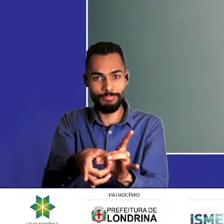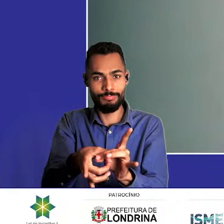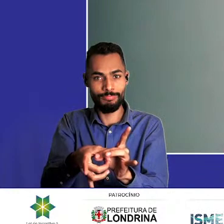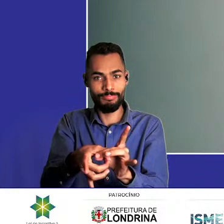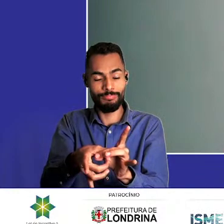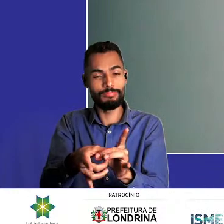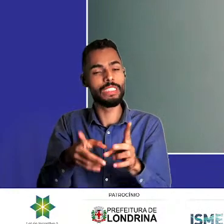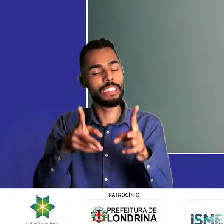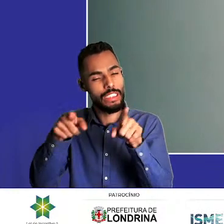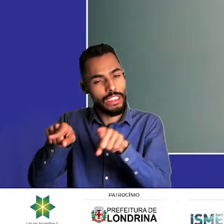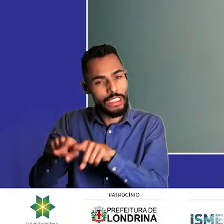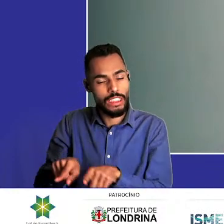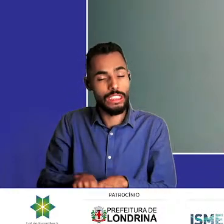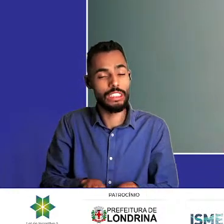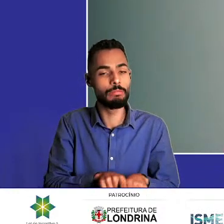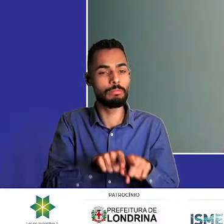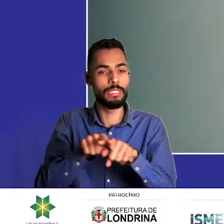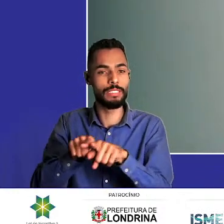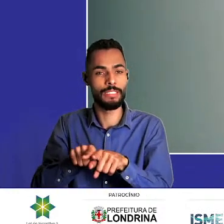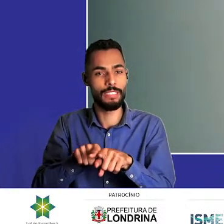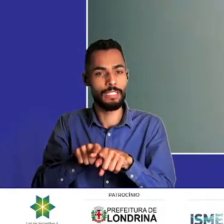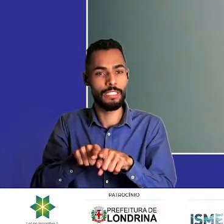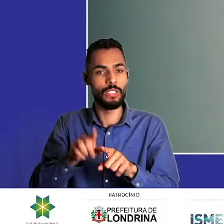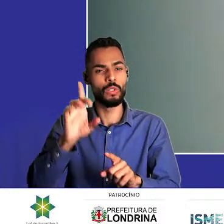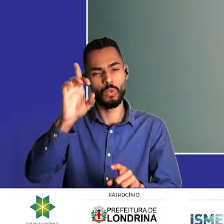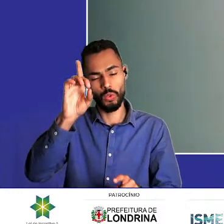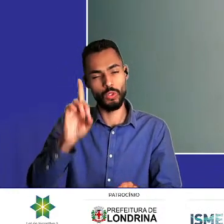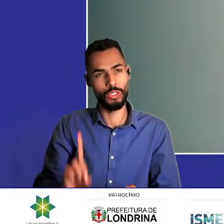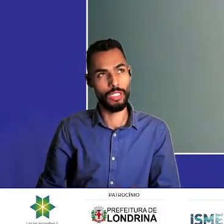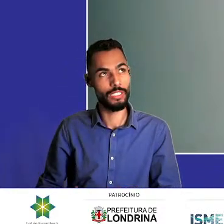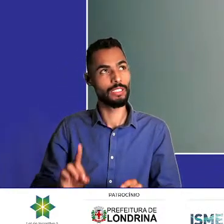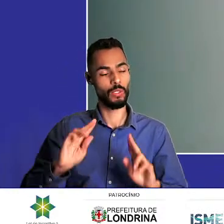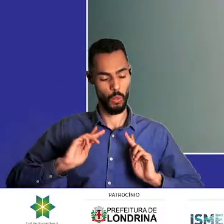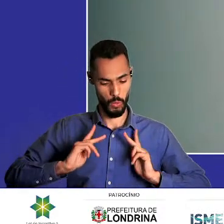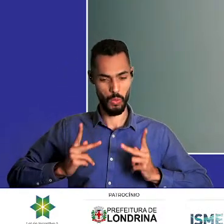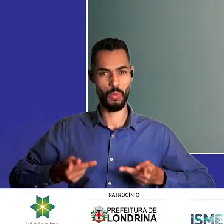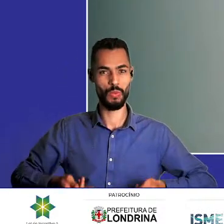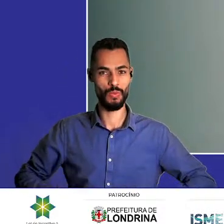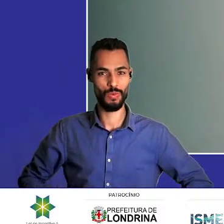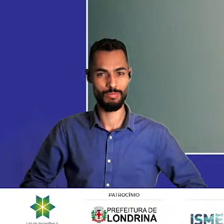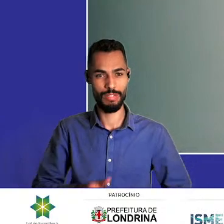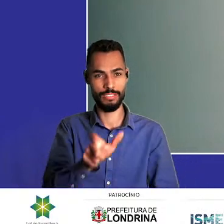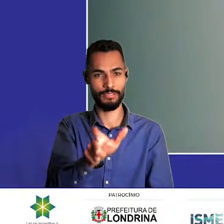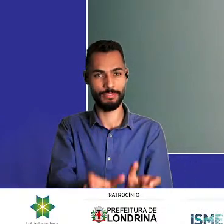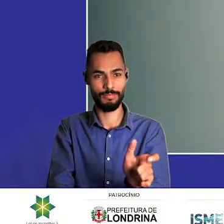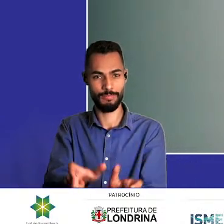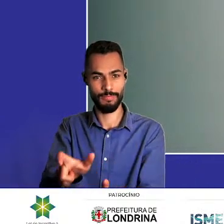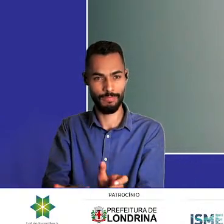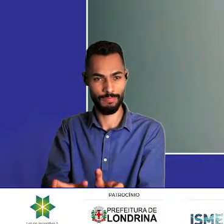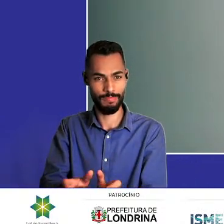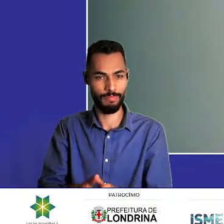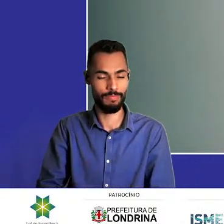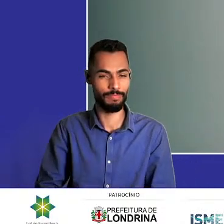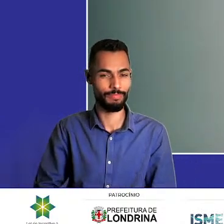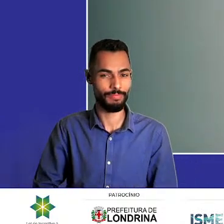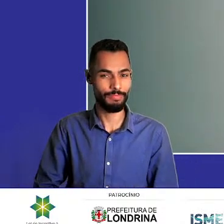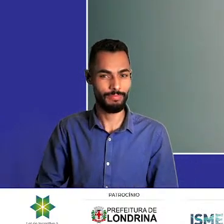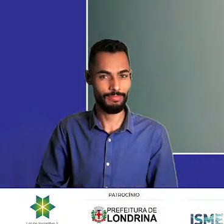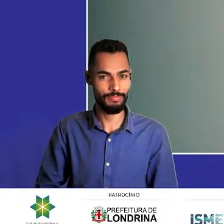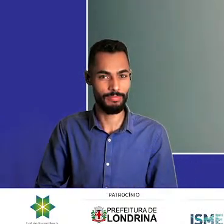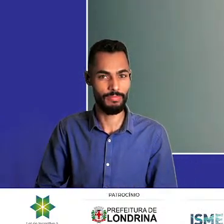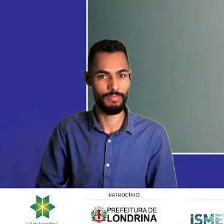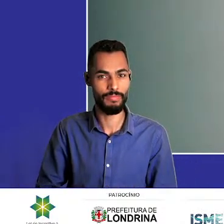of knowledge existing in the world, in addition to being an important paradigm so that we can praise